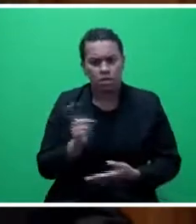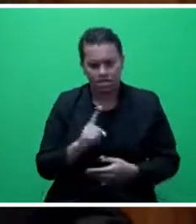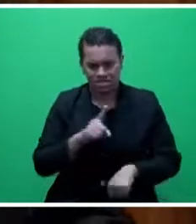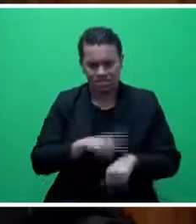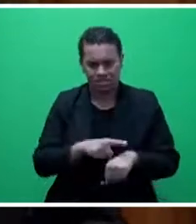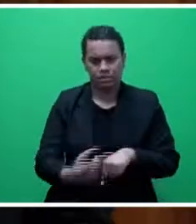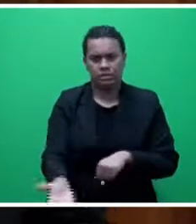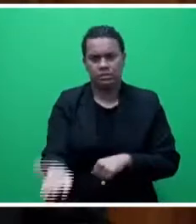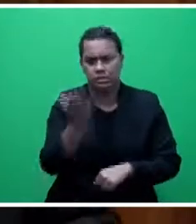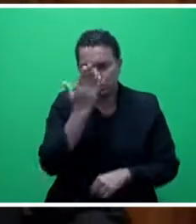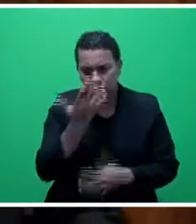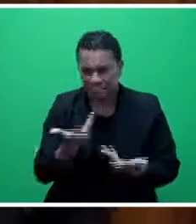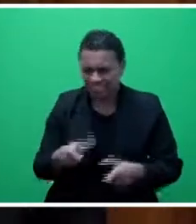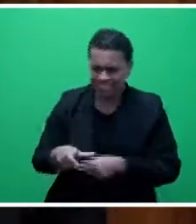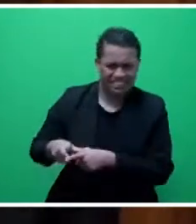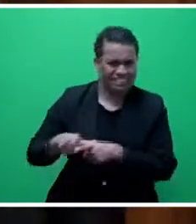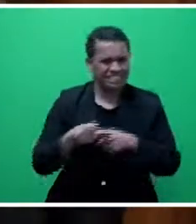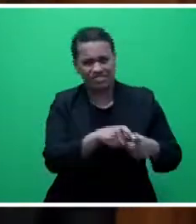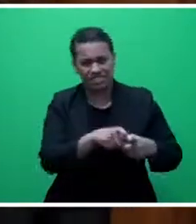difficult times.